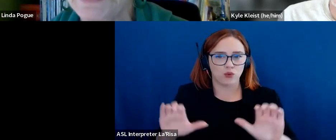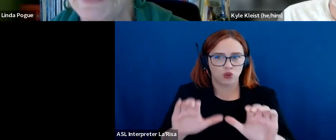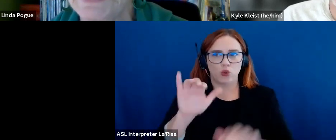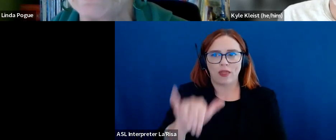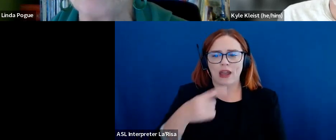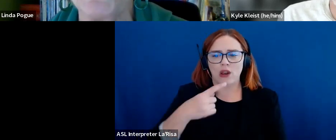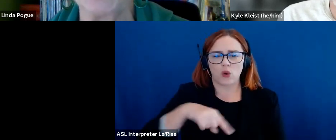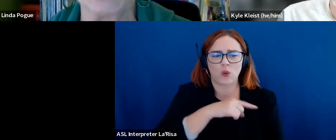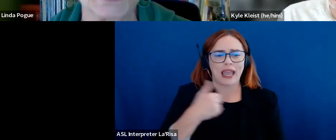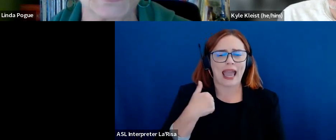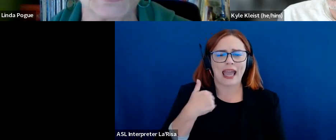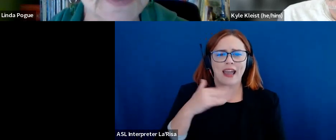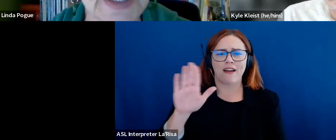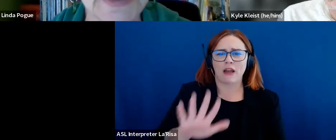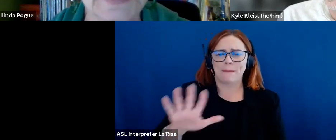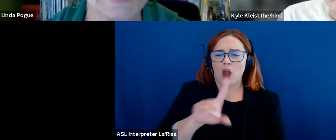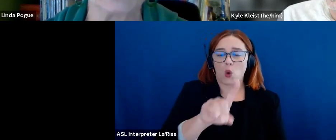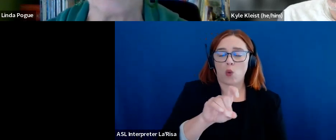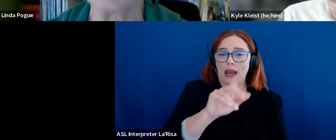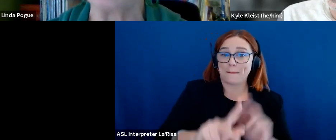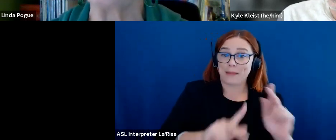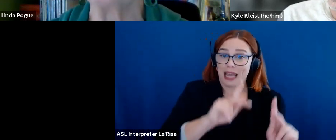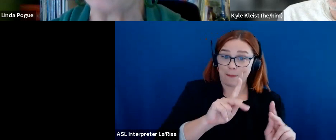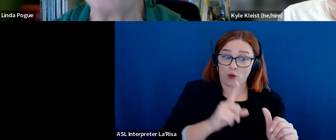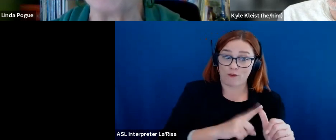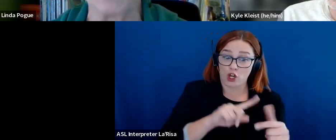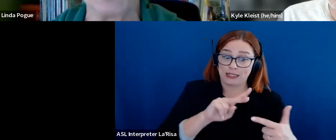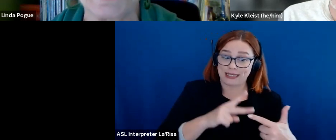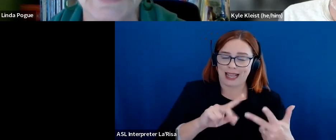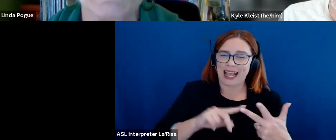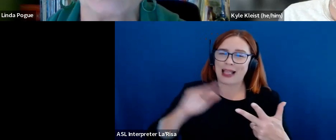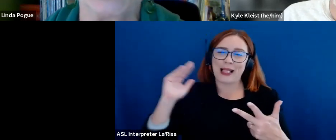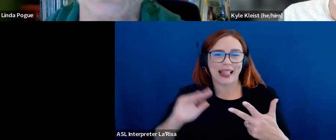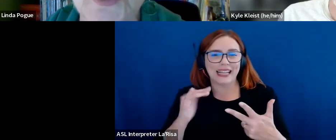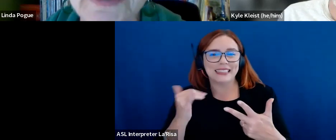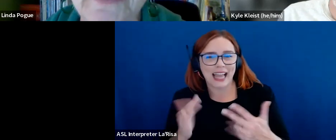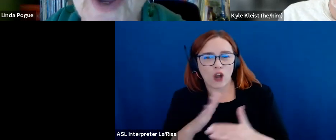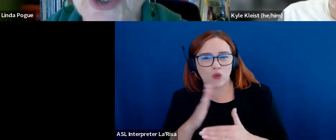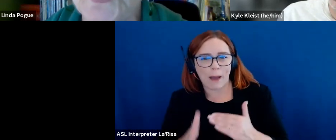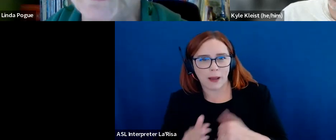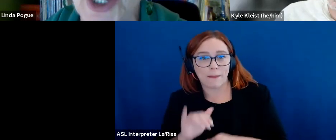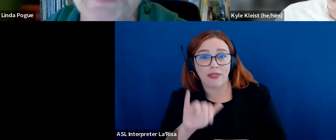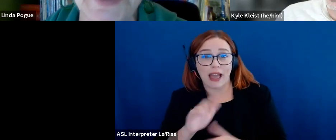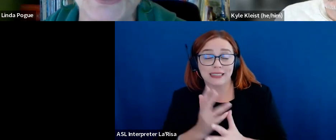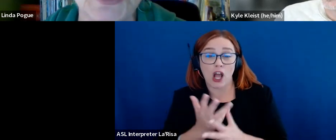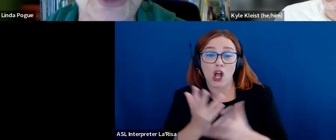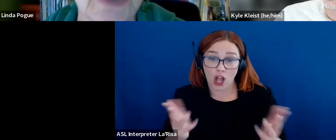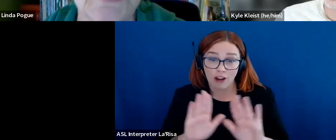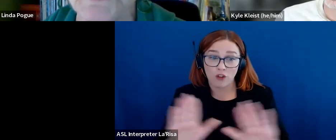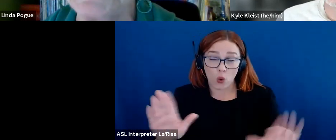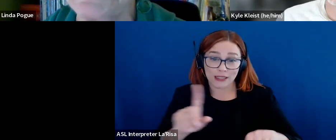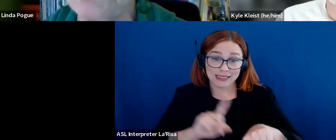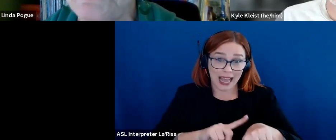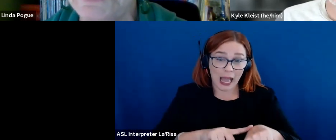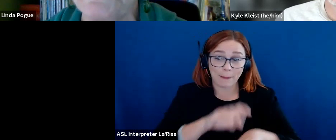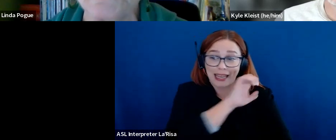people at the first two sessions and slightly less than that at this wrap-up session. That's a lot of your time and energy you're sharing